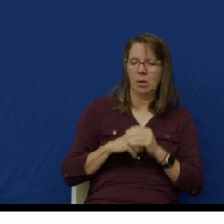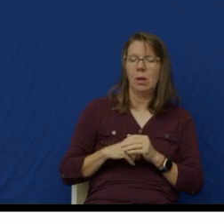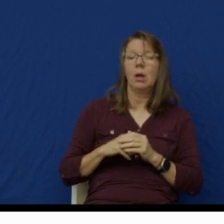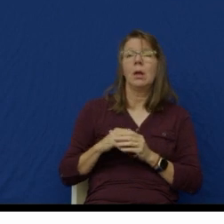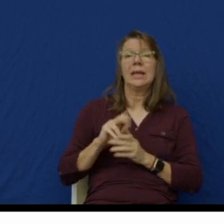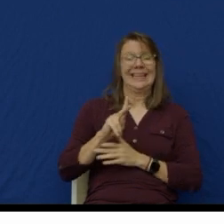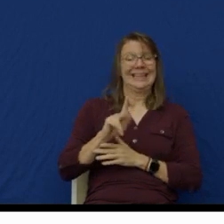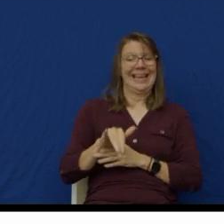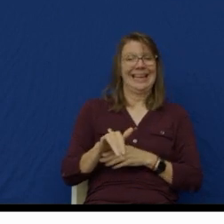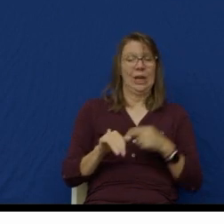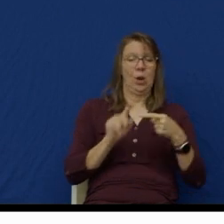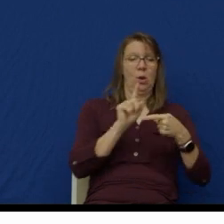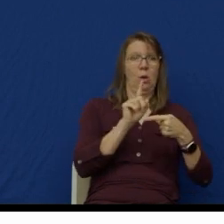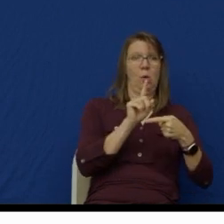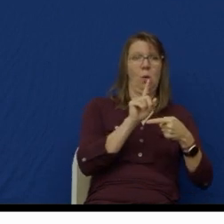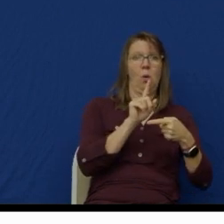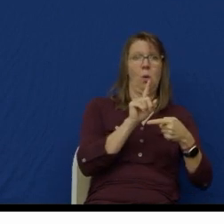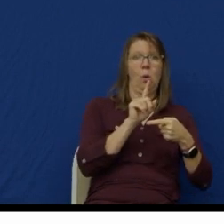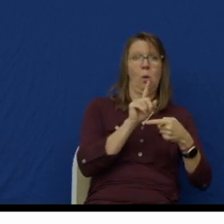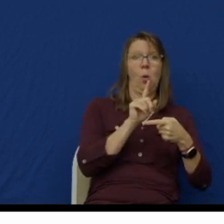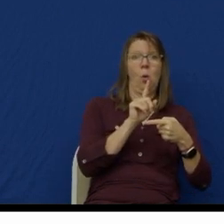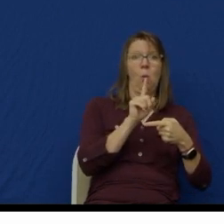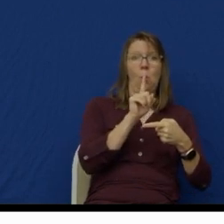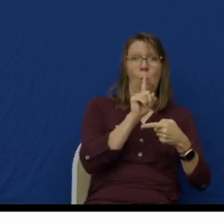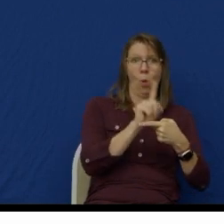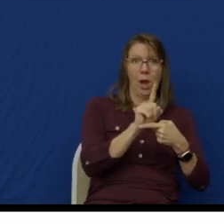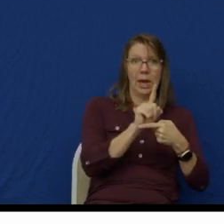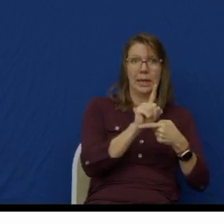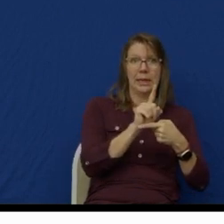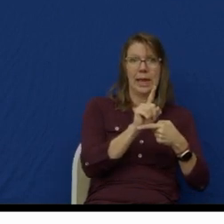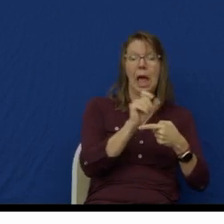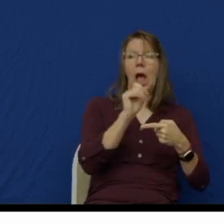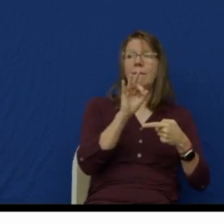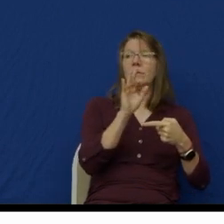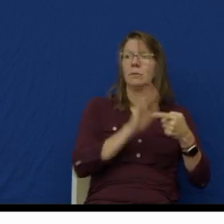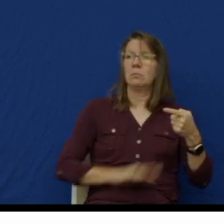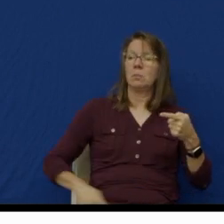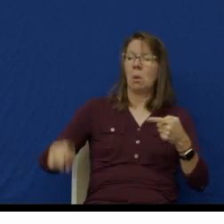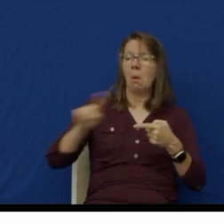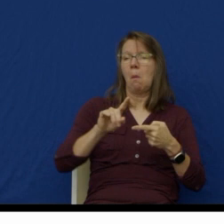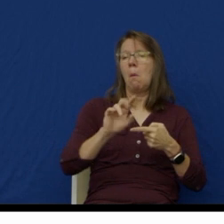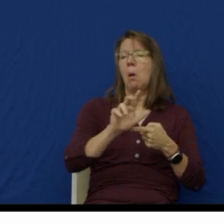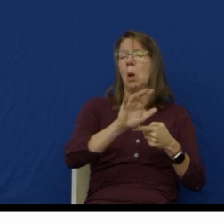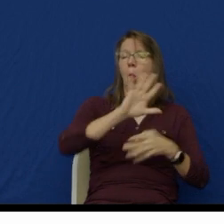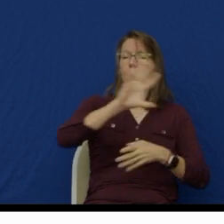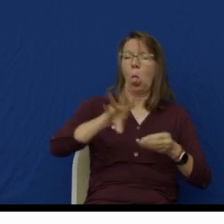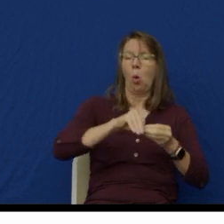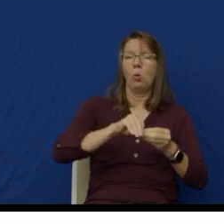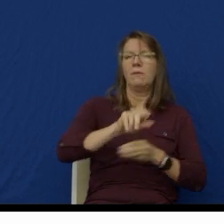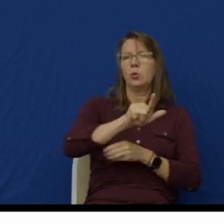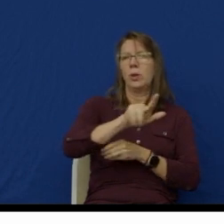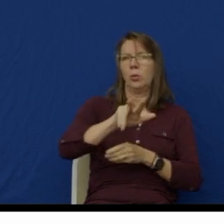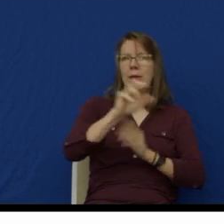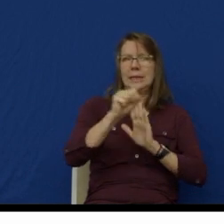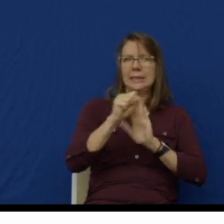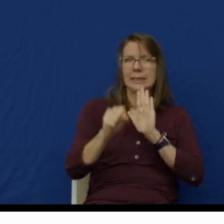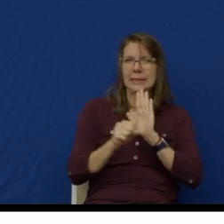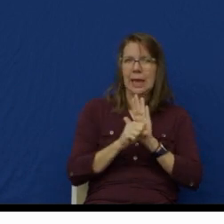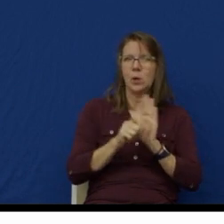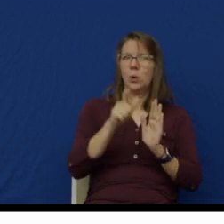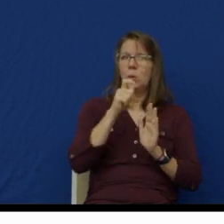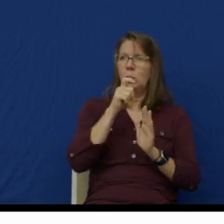23 states and territories out of 60 to achieve the highest level of determination, and only one of 2 states to sustain this level for so